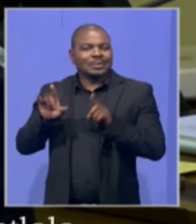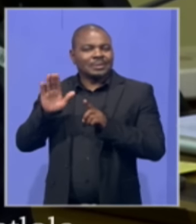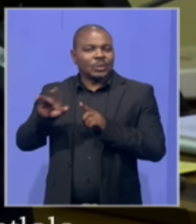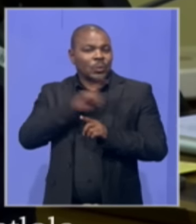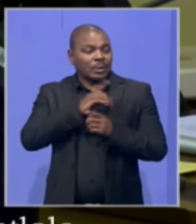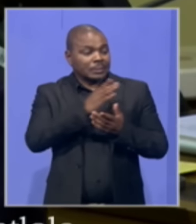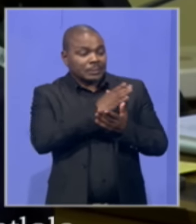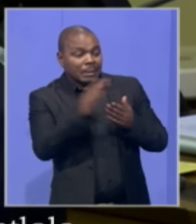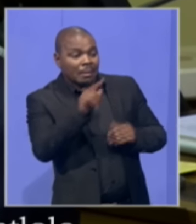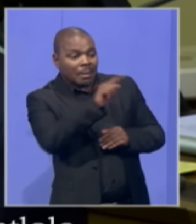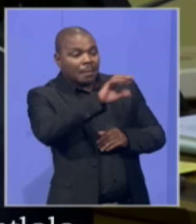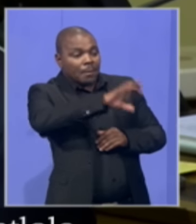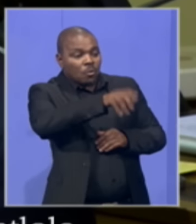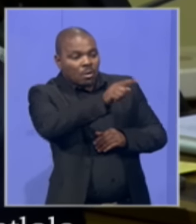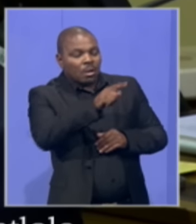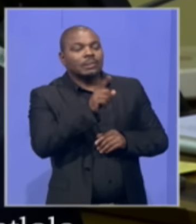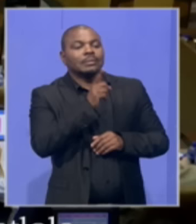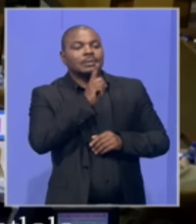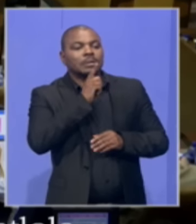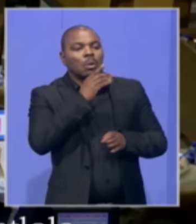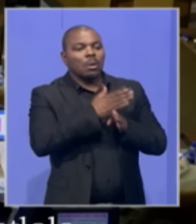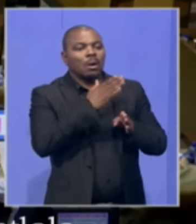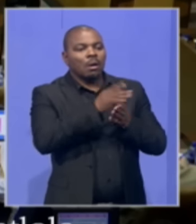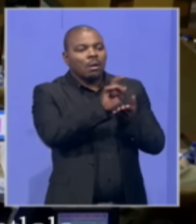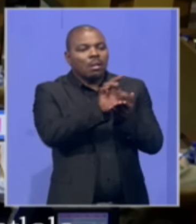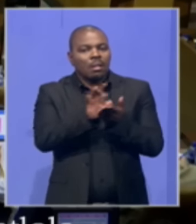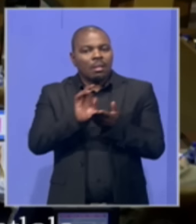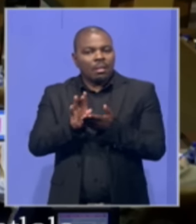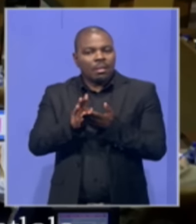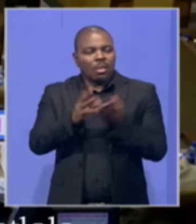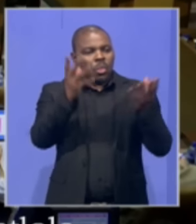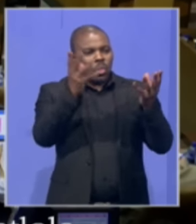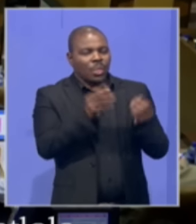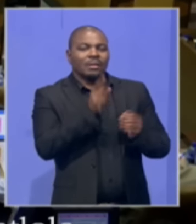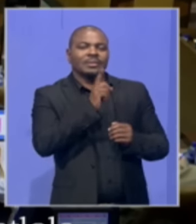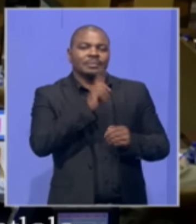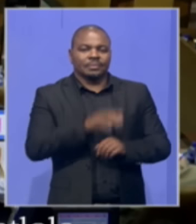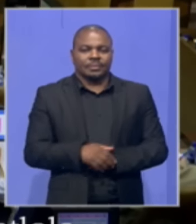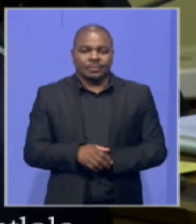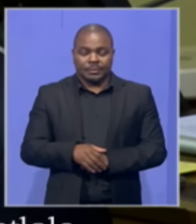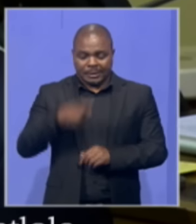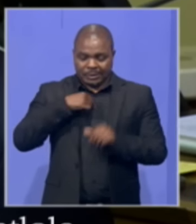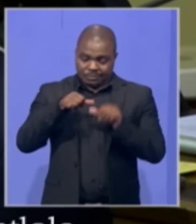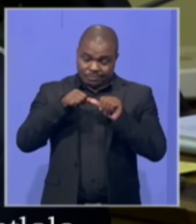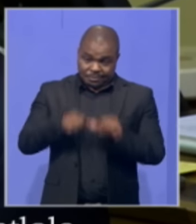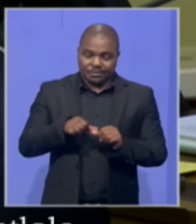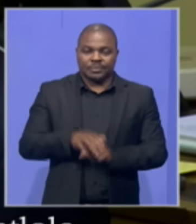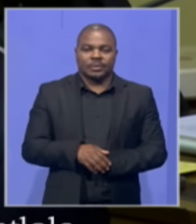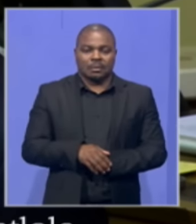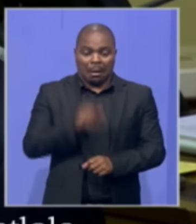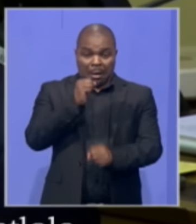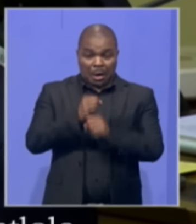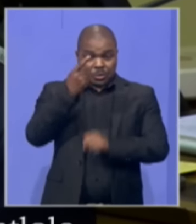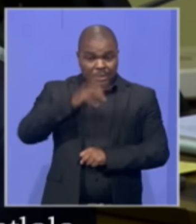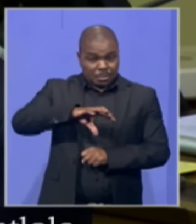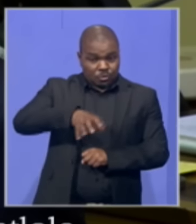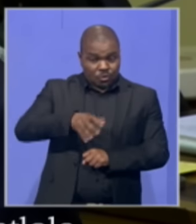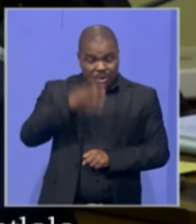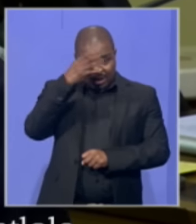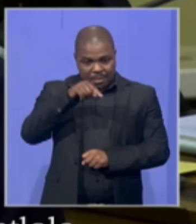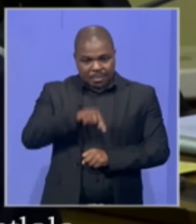diporofense tse dingwe di fokotsa ditiro tsa barutabana. It is important to emphasize that the Gauteng provincial government will not